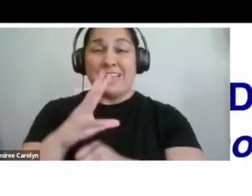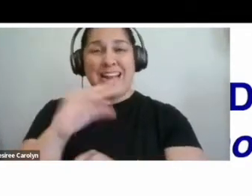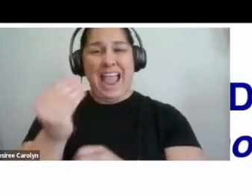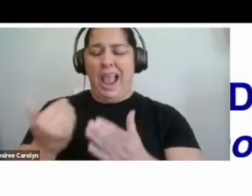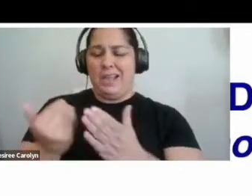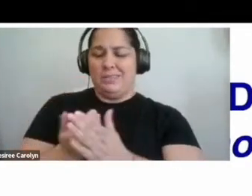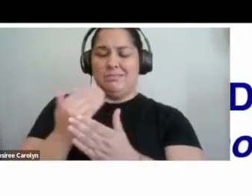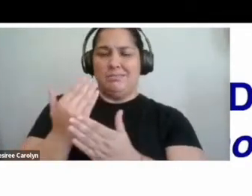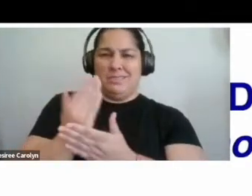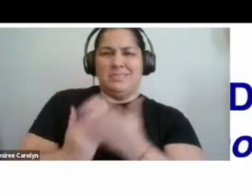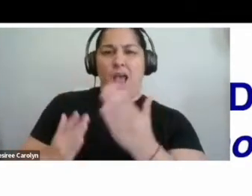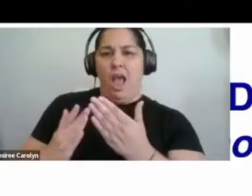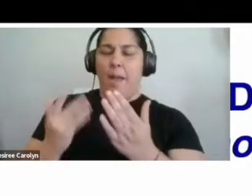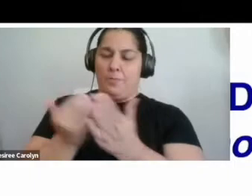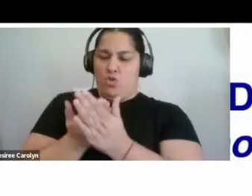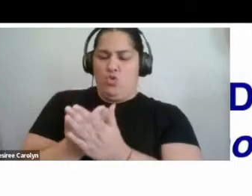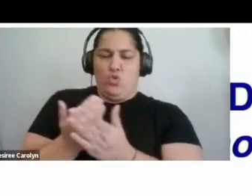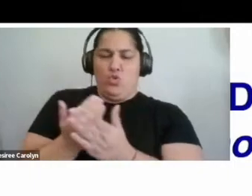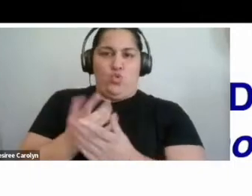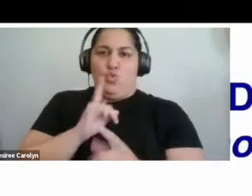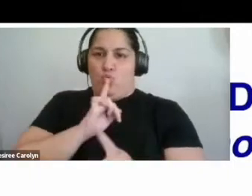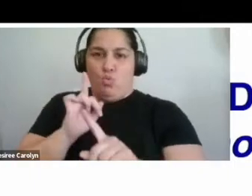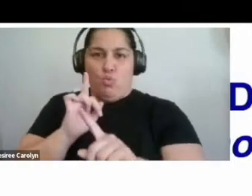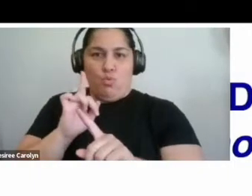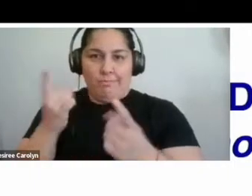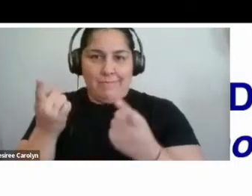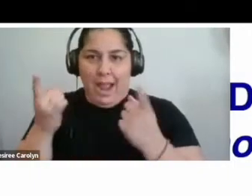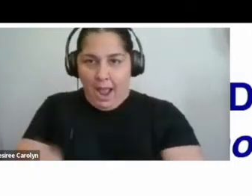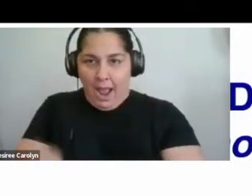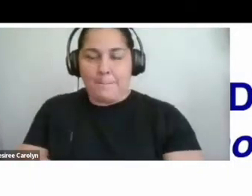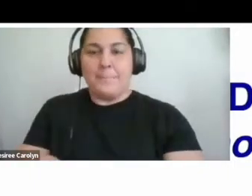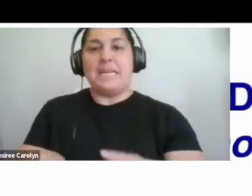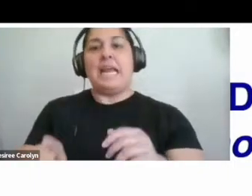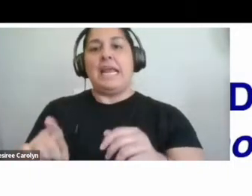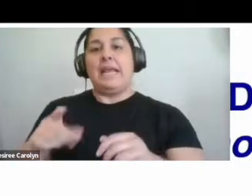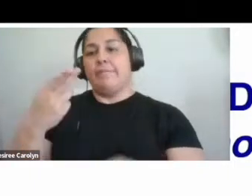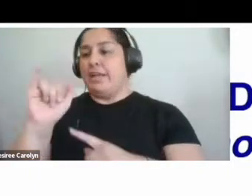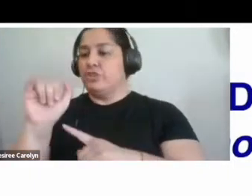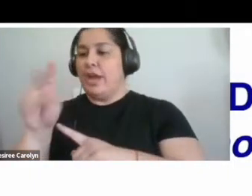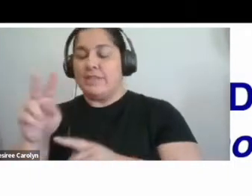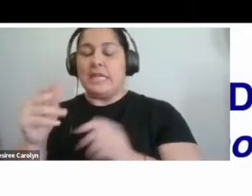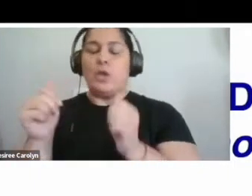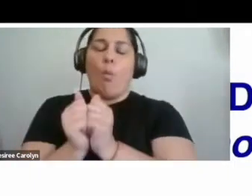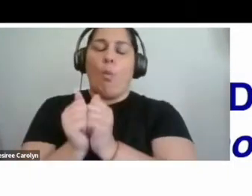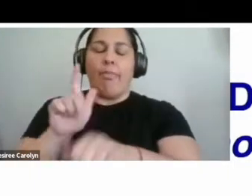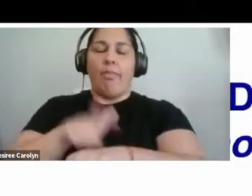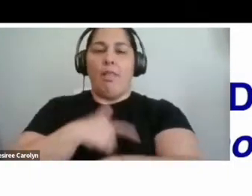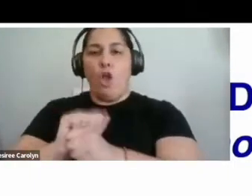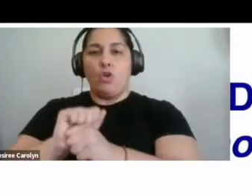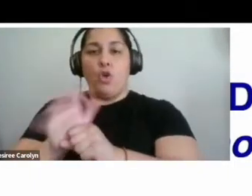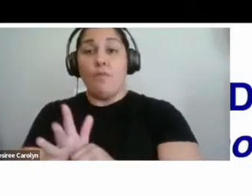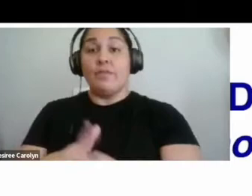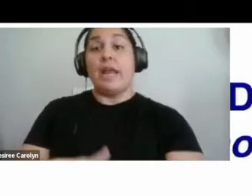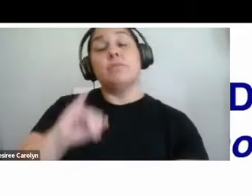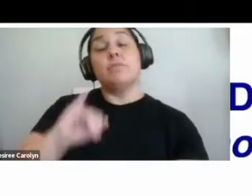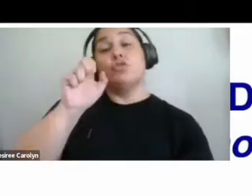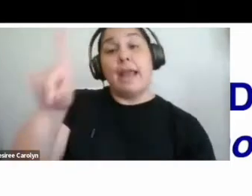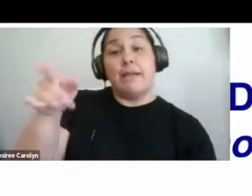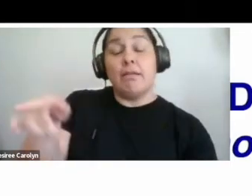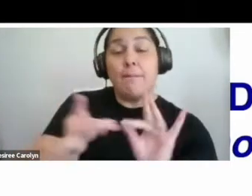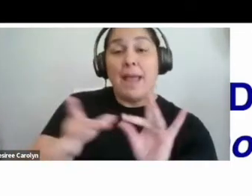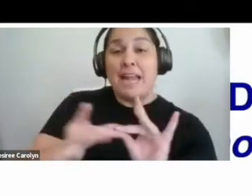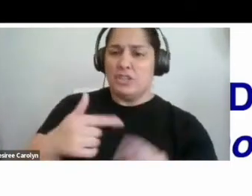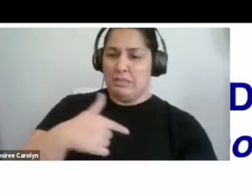living with HIV. And as JD mentioned, I've been involved in post-COVID work, both clinical